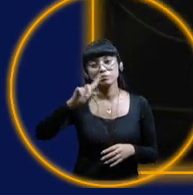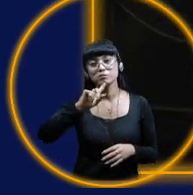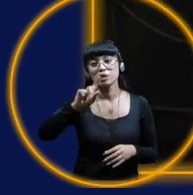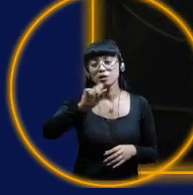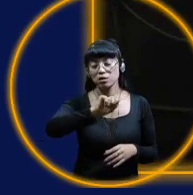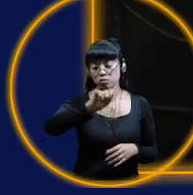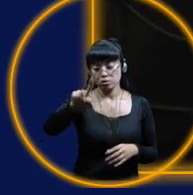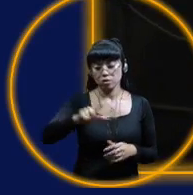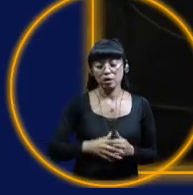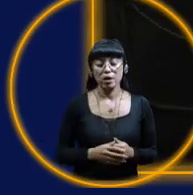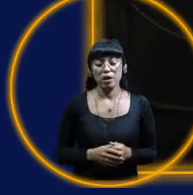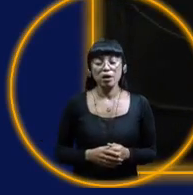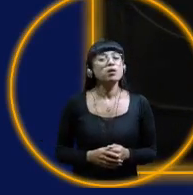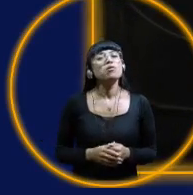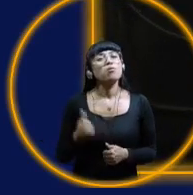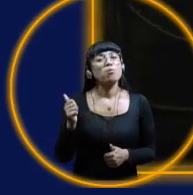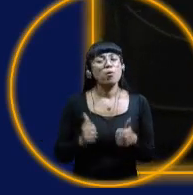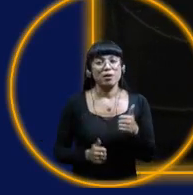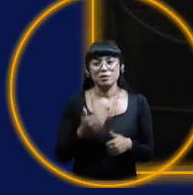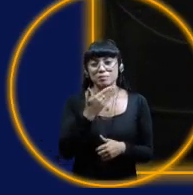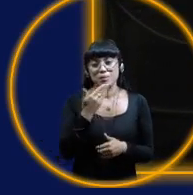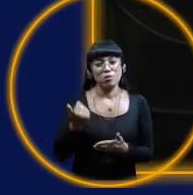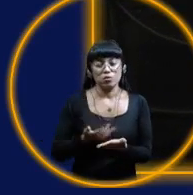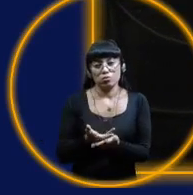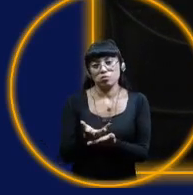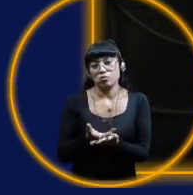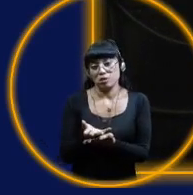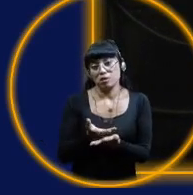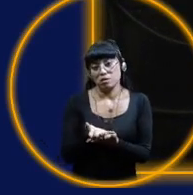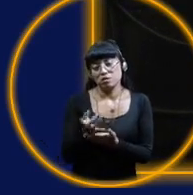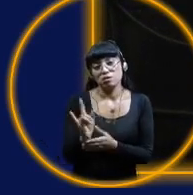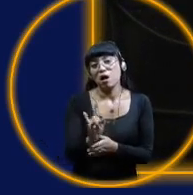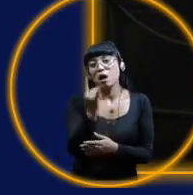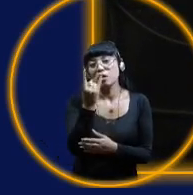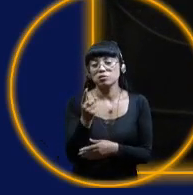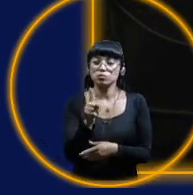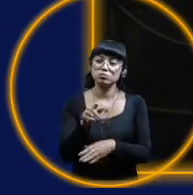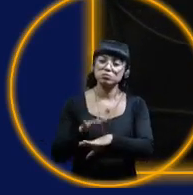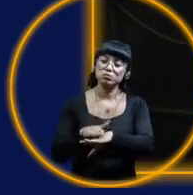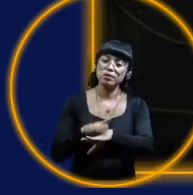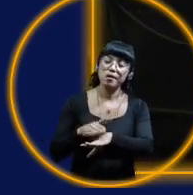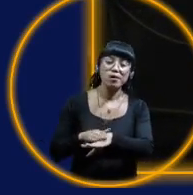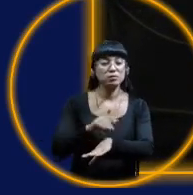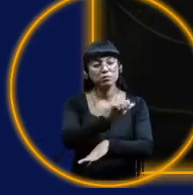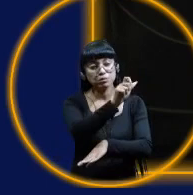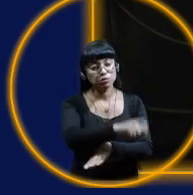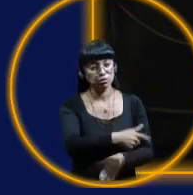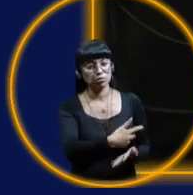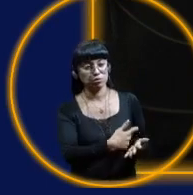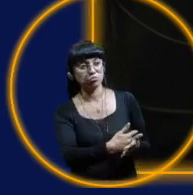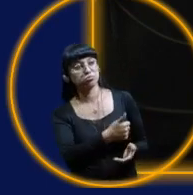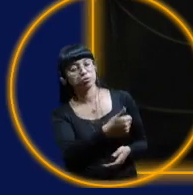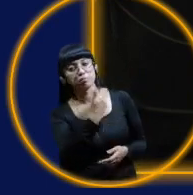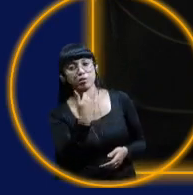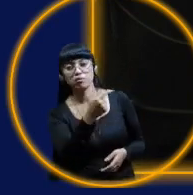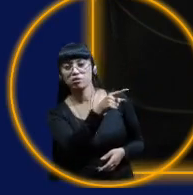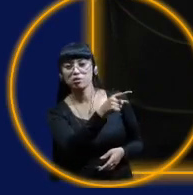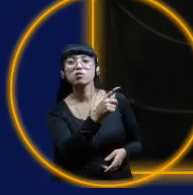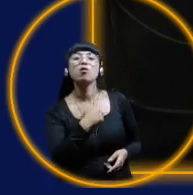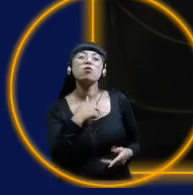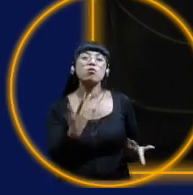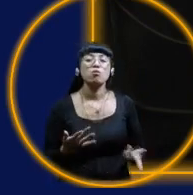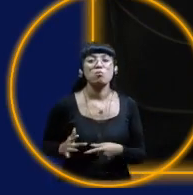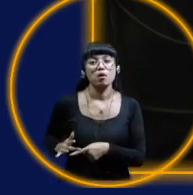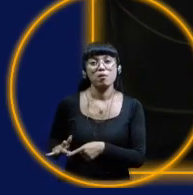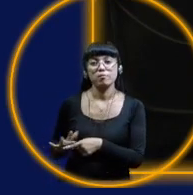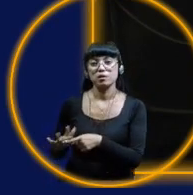best advice that someone given you, and how do you apply when you have a